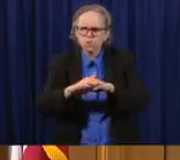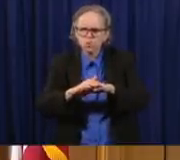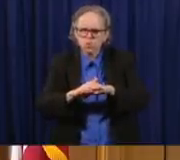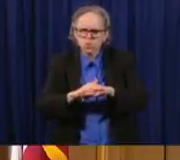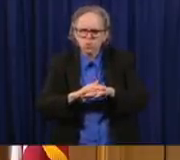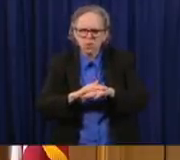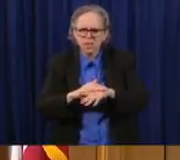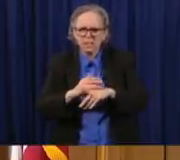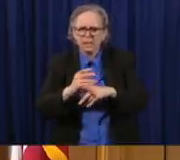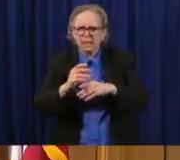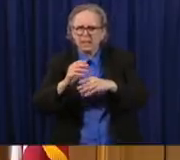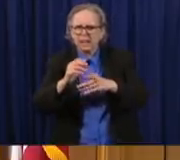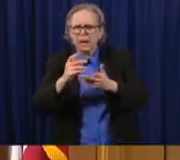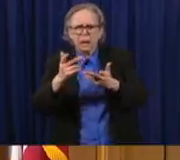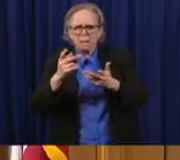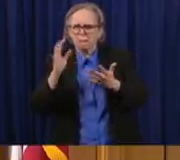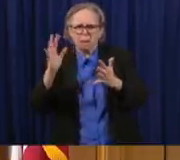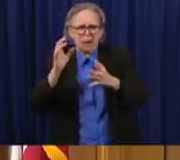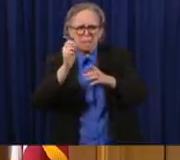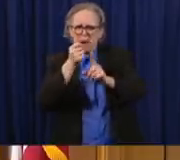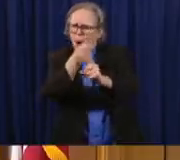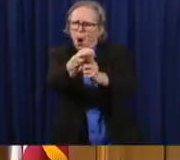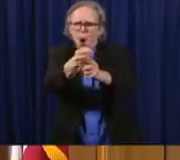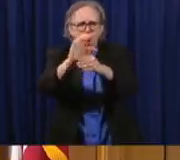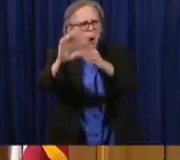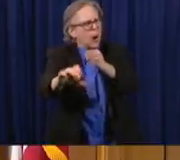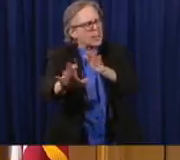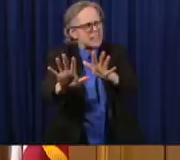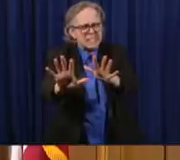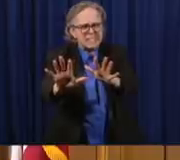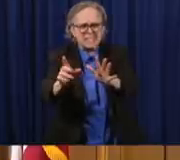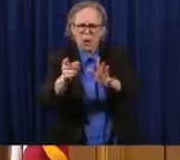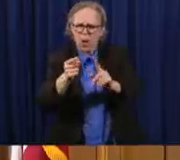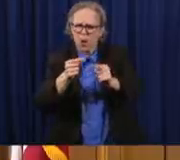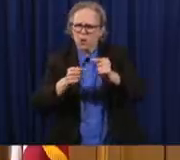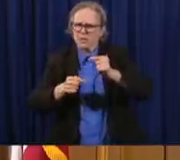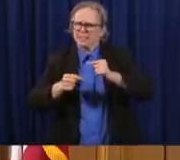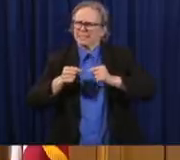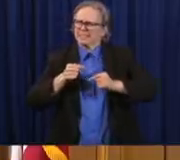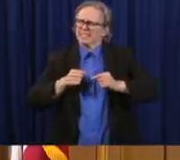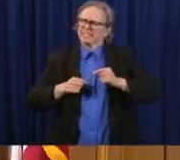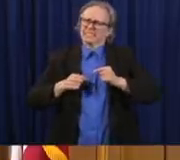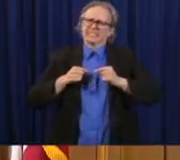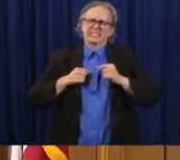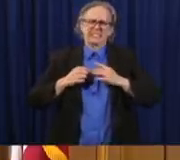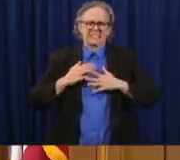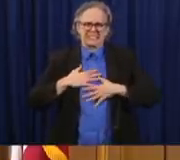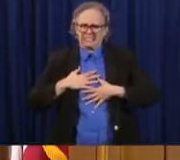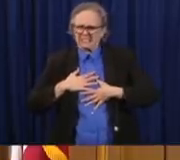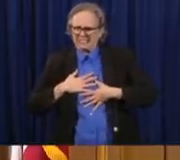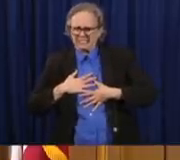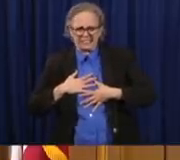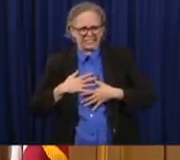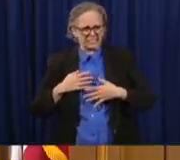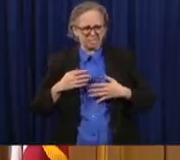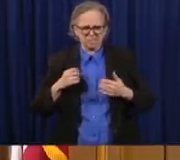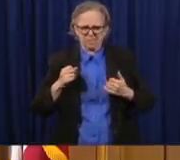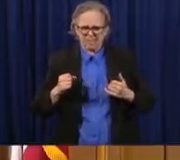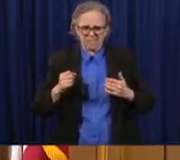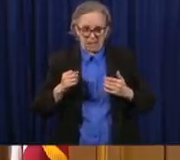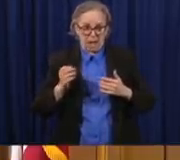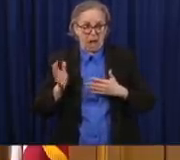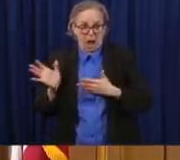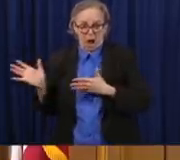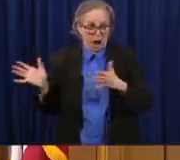are horrendous. What we do not want to do is to start back, start getting back, getting